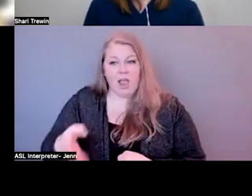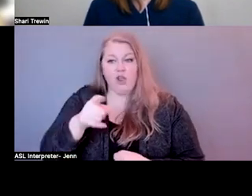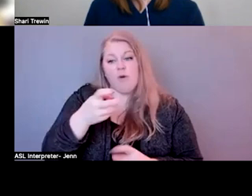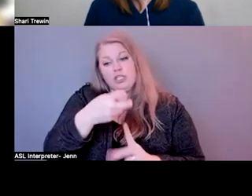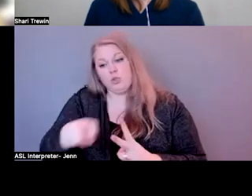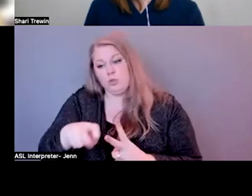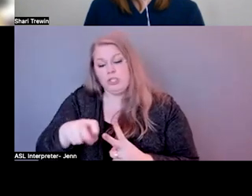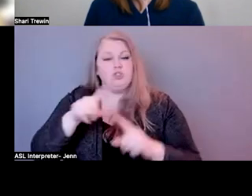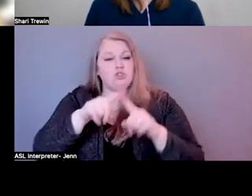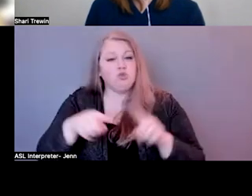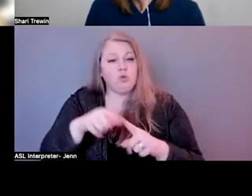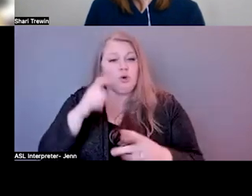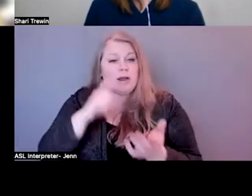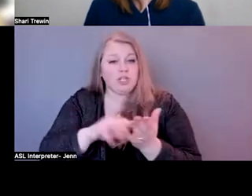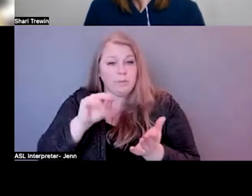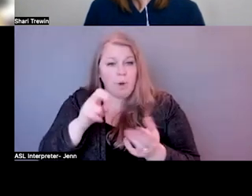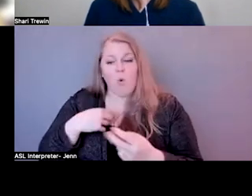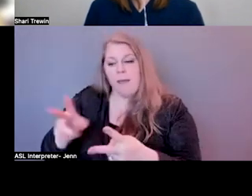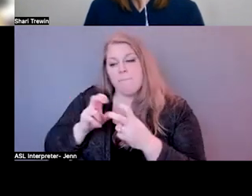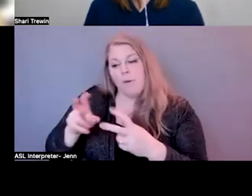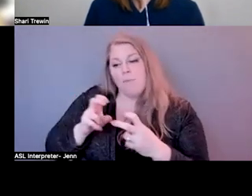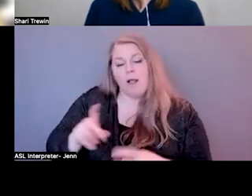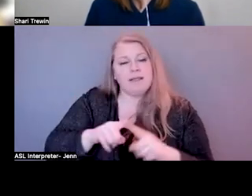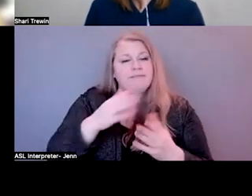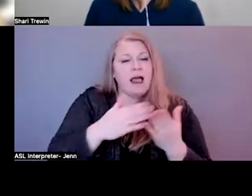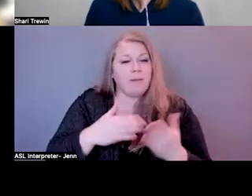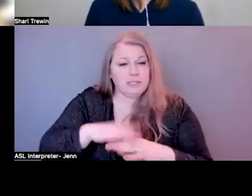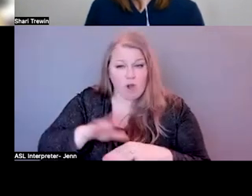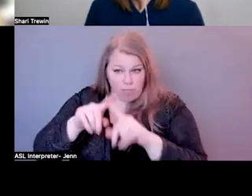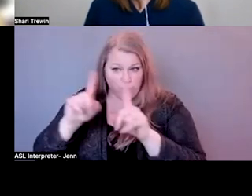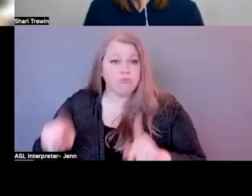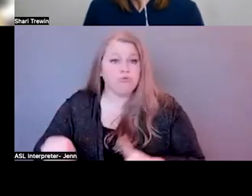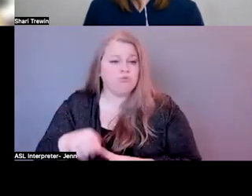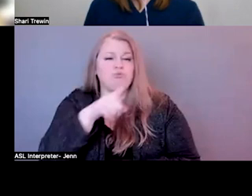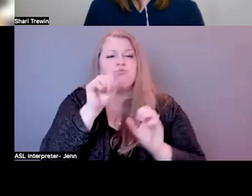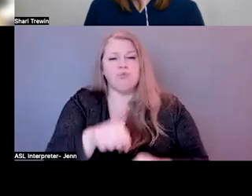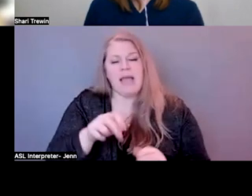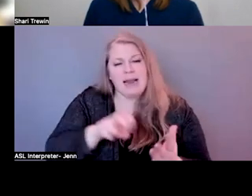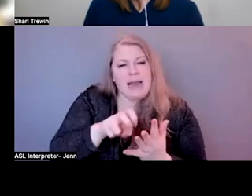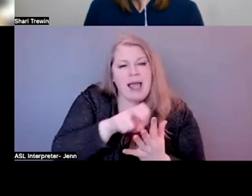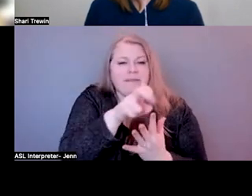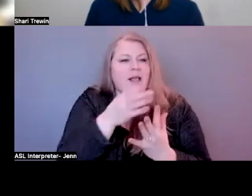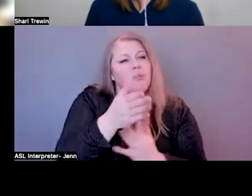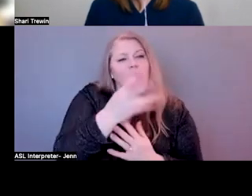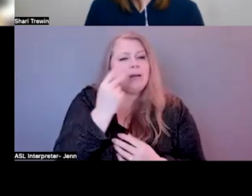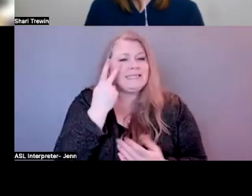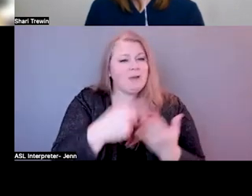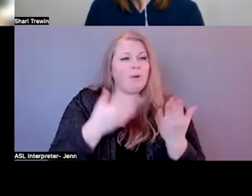screen recognition mode. We can pull out the elements that are there on the screen, and you can at least navigate around and see what's